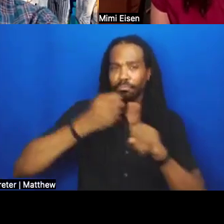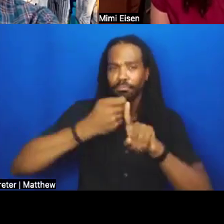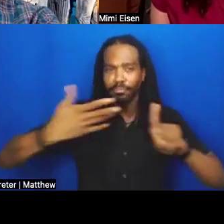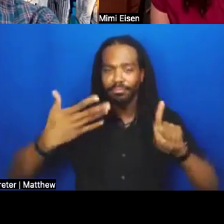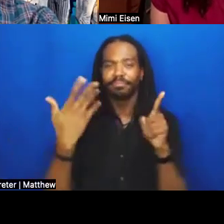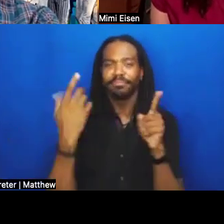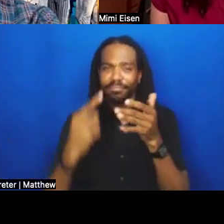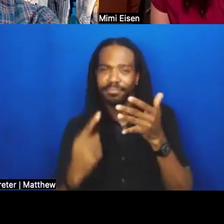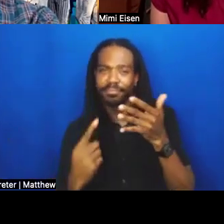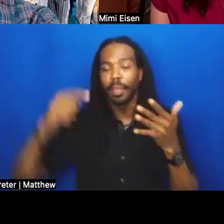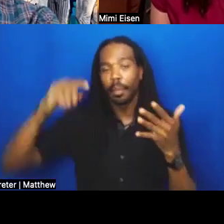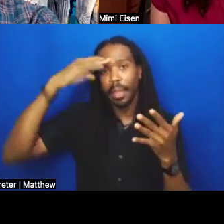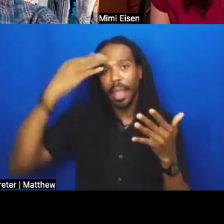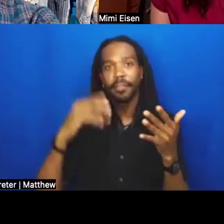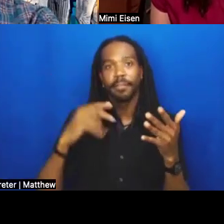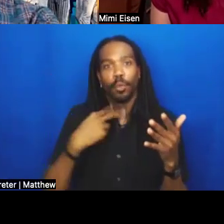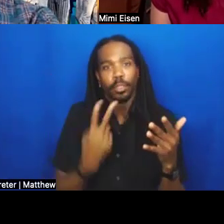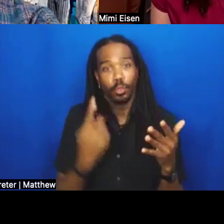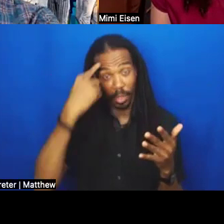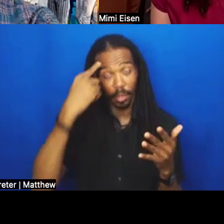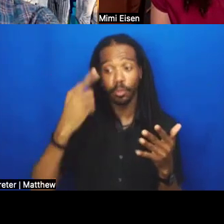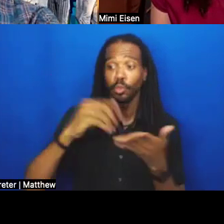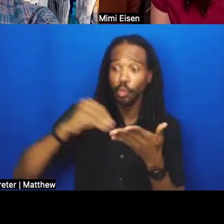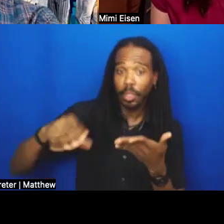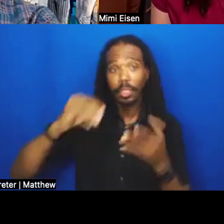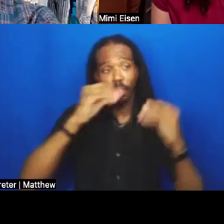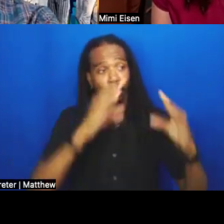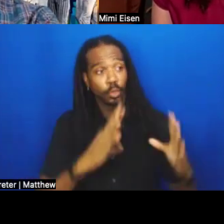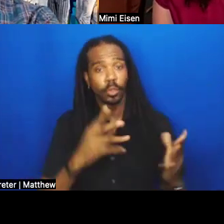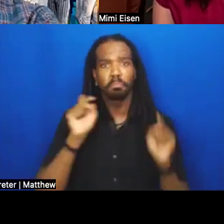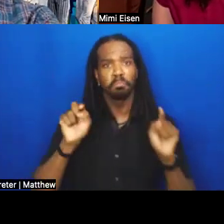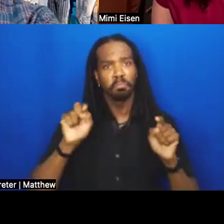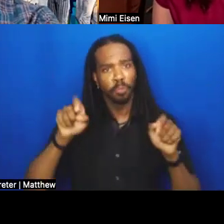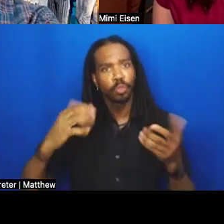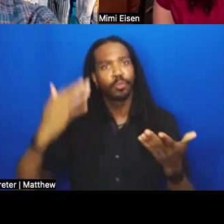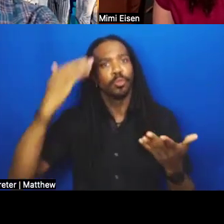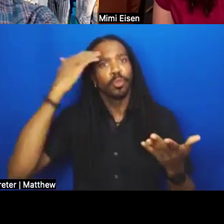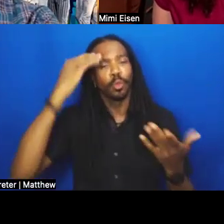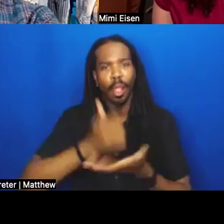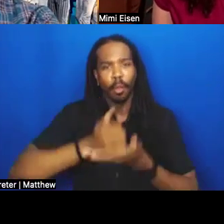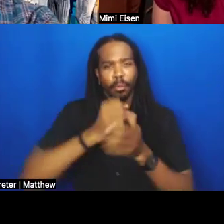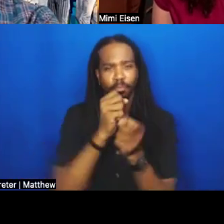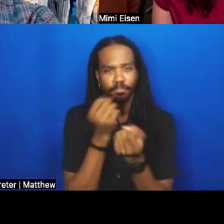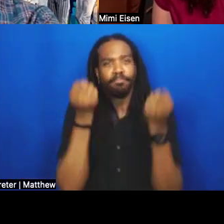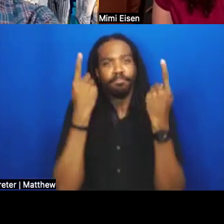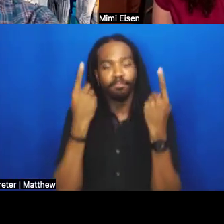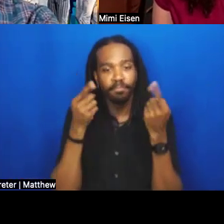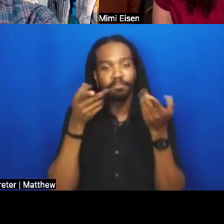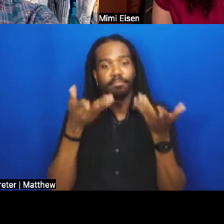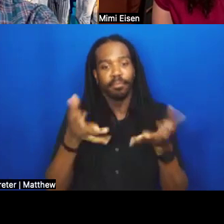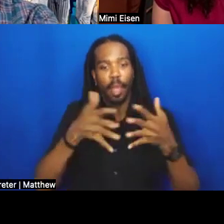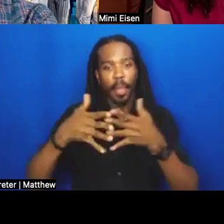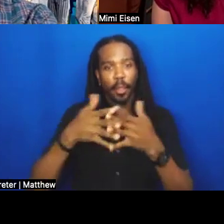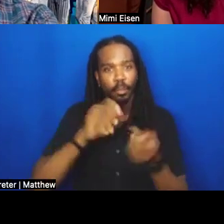think students and teachers should be looking at to make sense of the American Revolution and the celebrations of